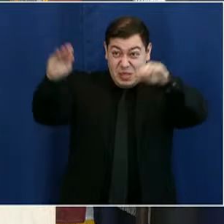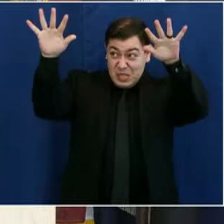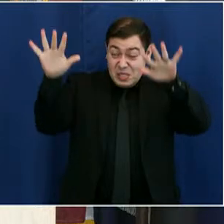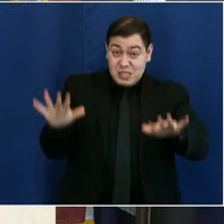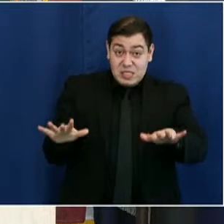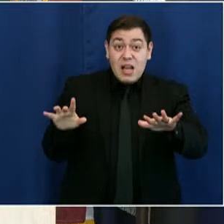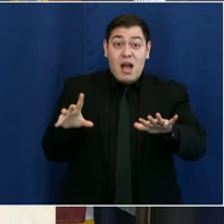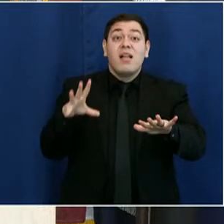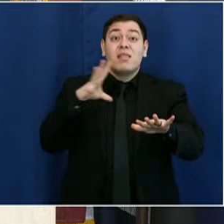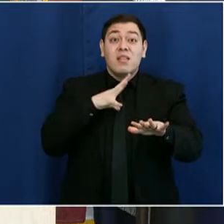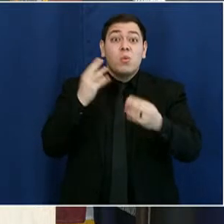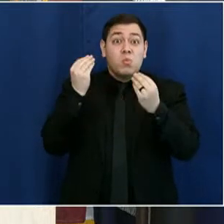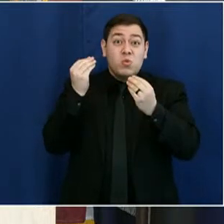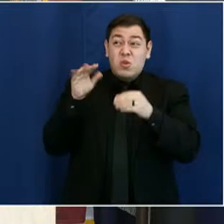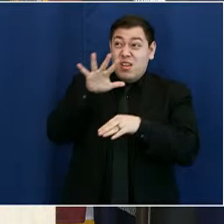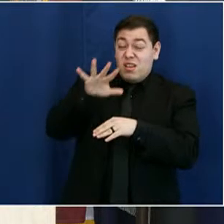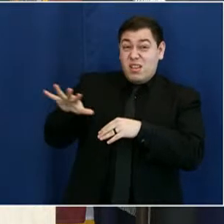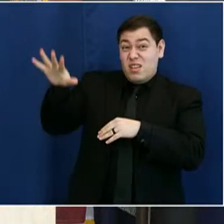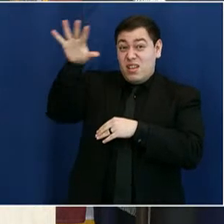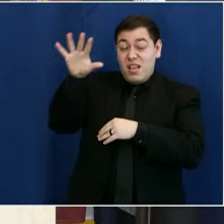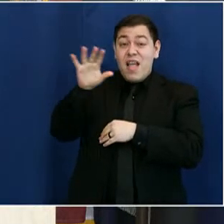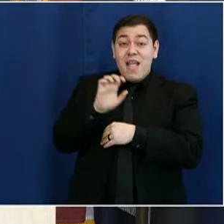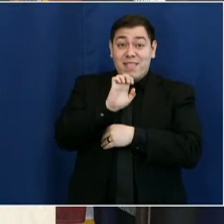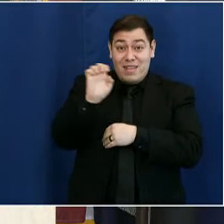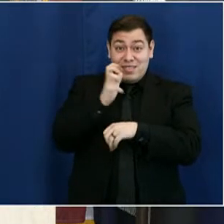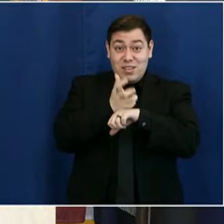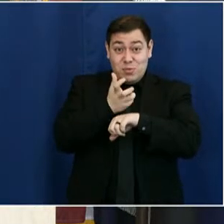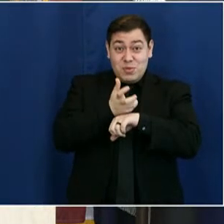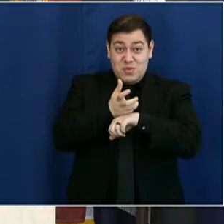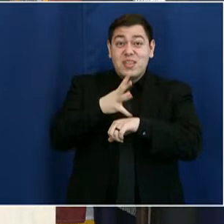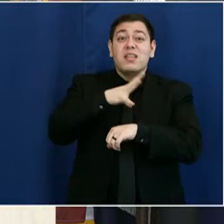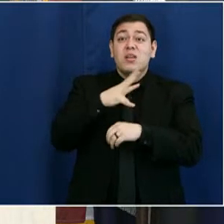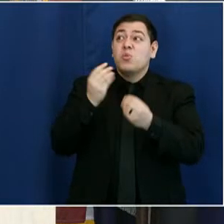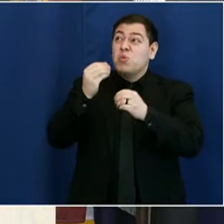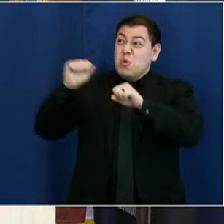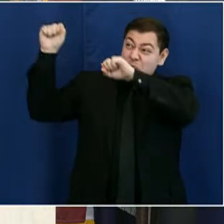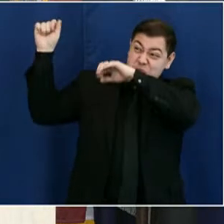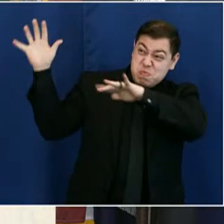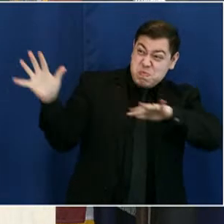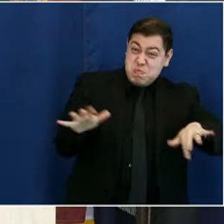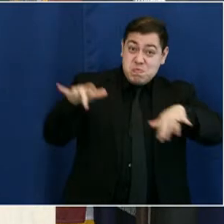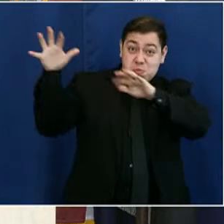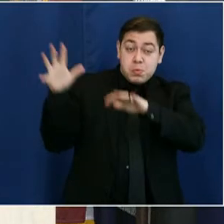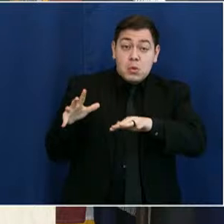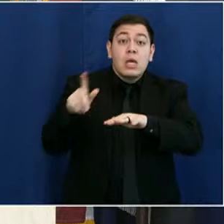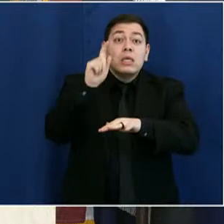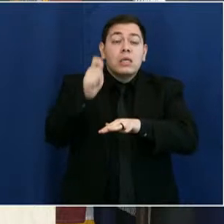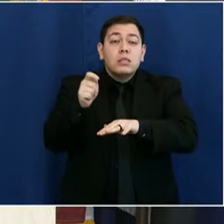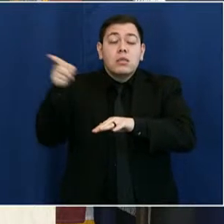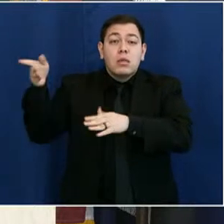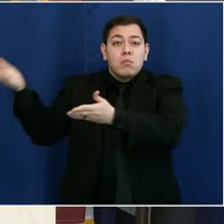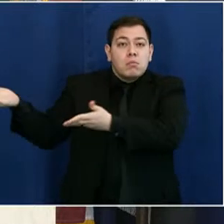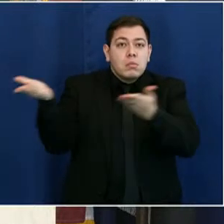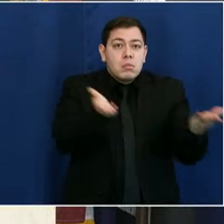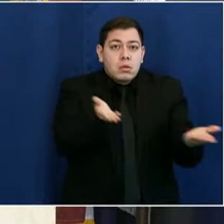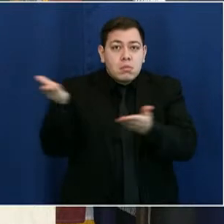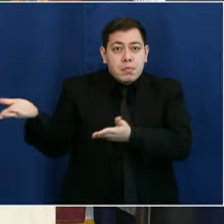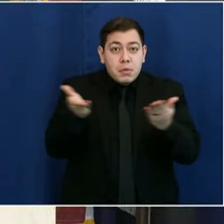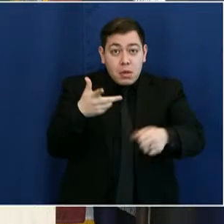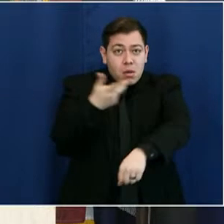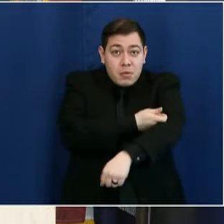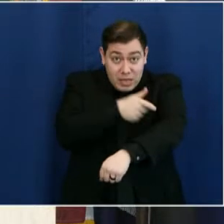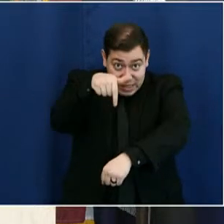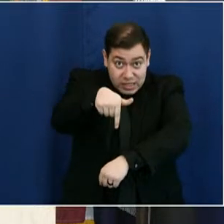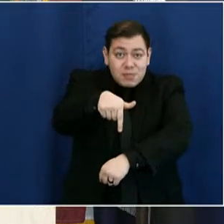el oeste han impactado mucho, en el este, perdón, han impactado mucho, y por eso es que ahora hay menos vacunas accesibles a la comunidad.